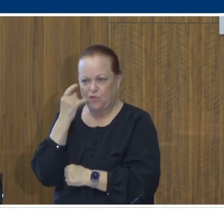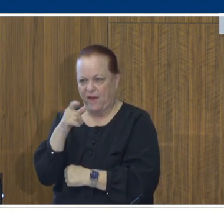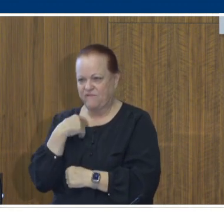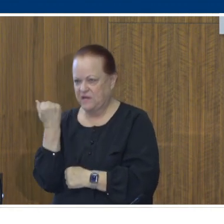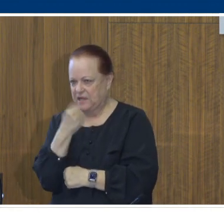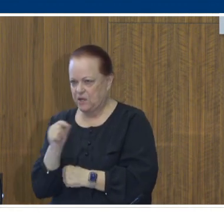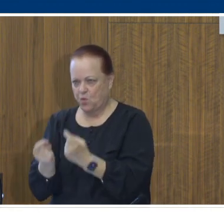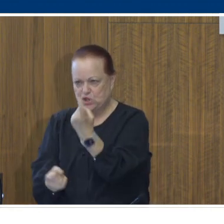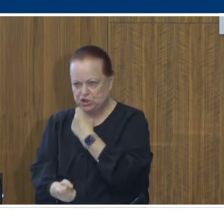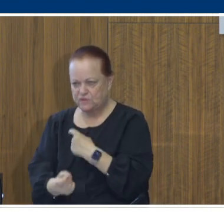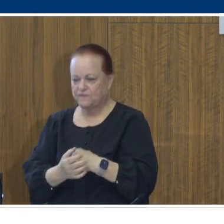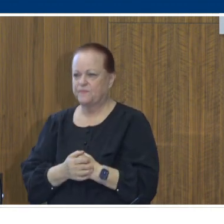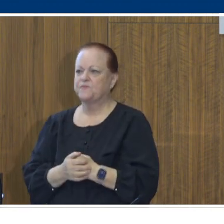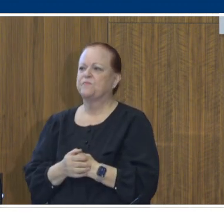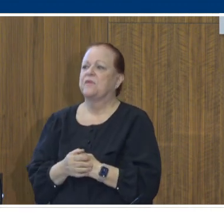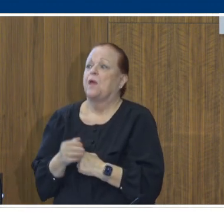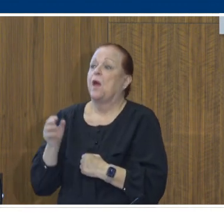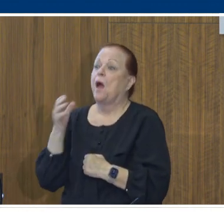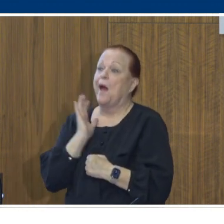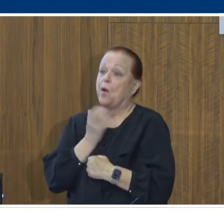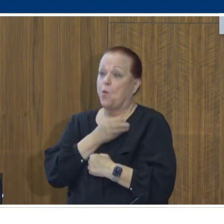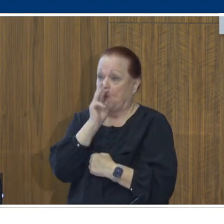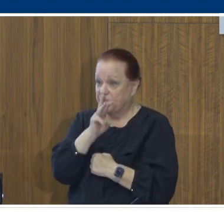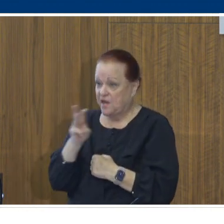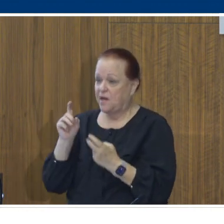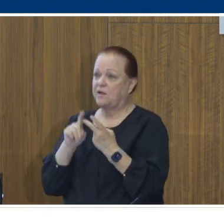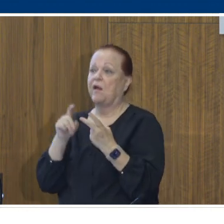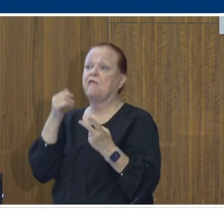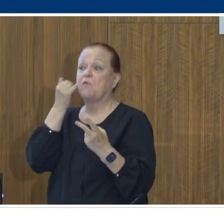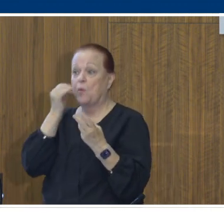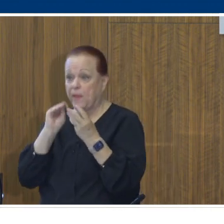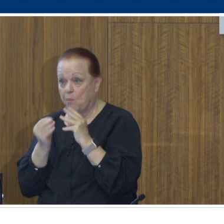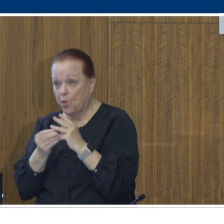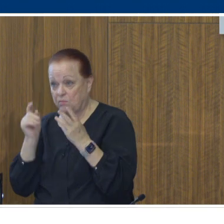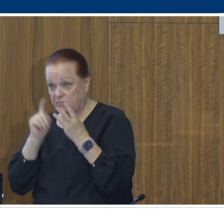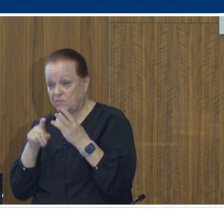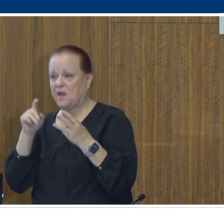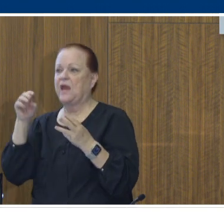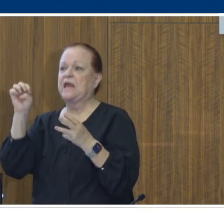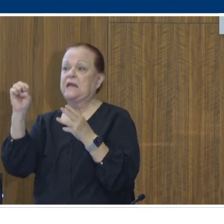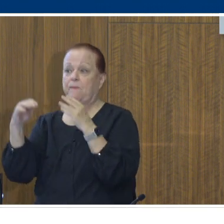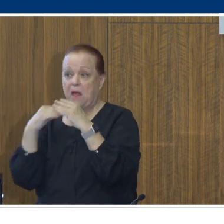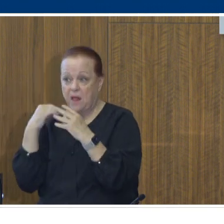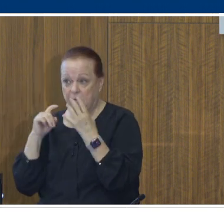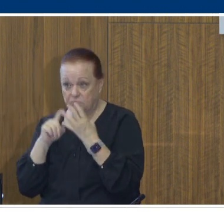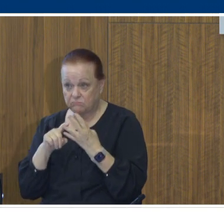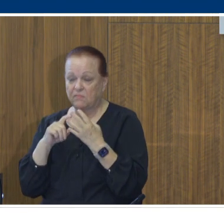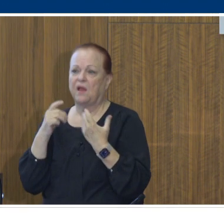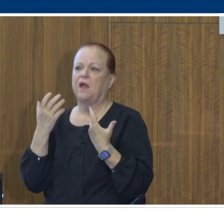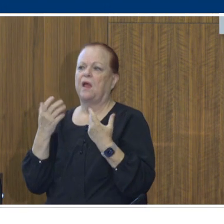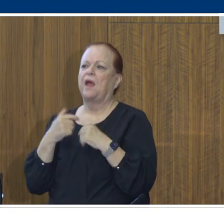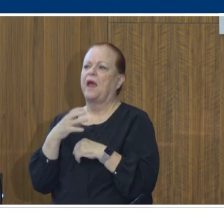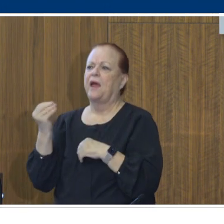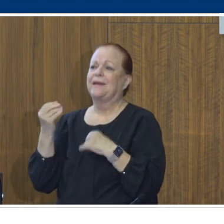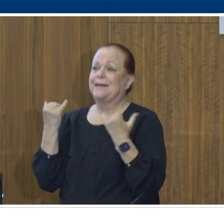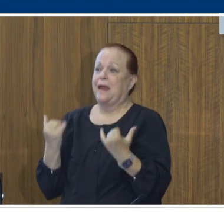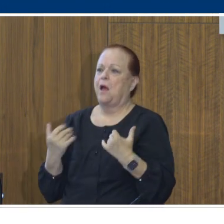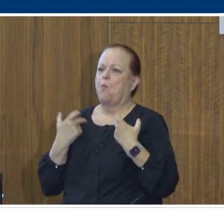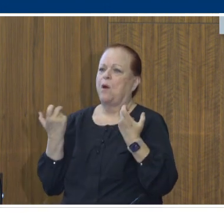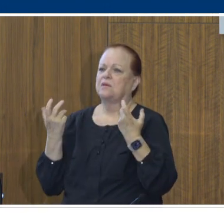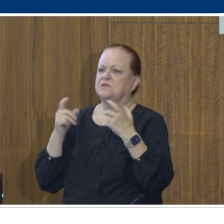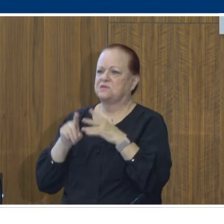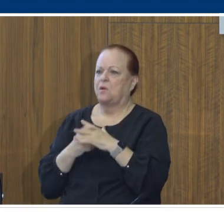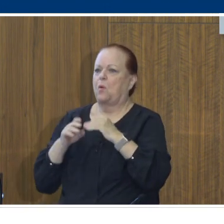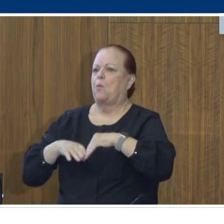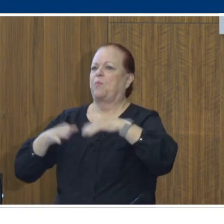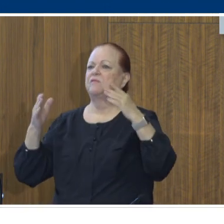And as I mentioned, we have our website and our phone number and our email address. And with that, I want to go ahead and open it up for